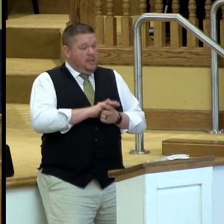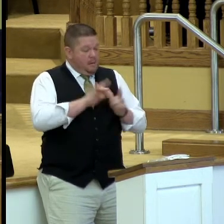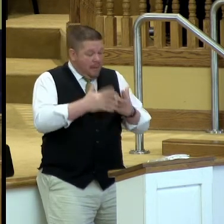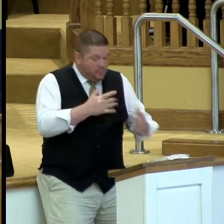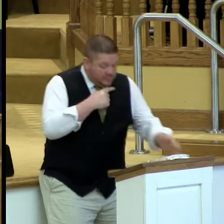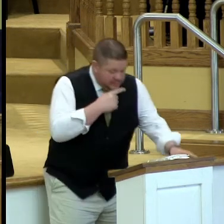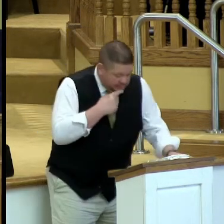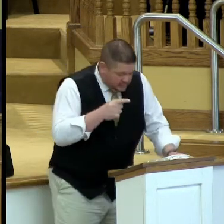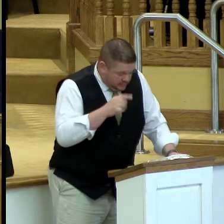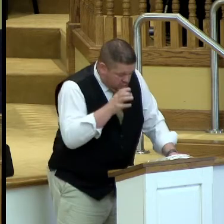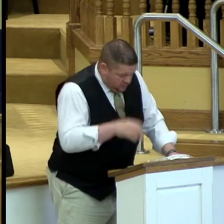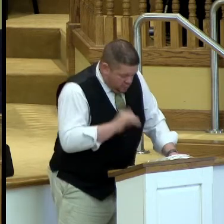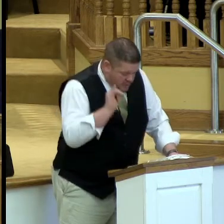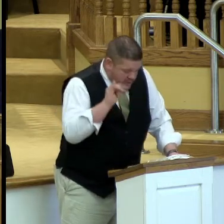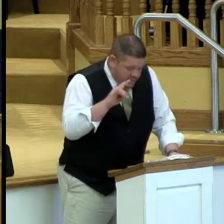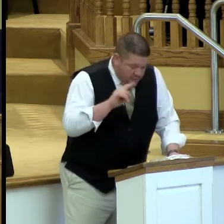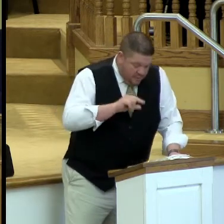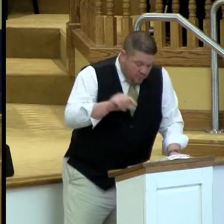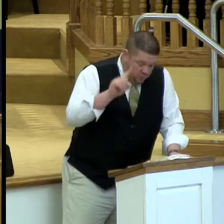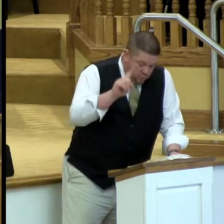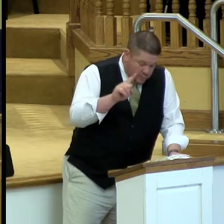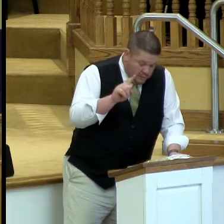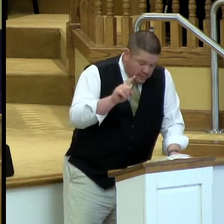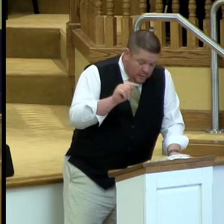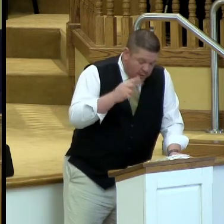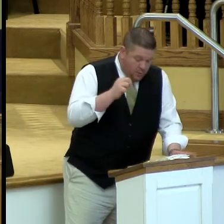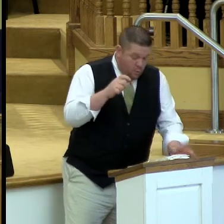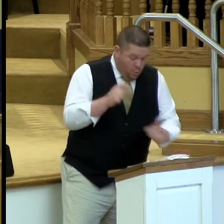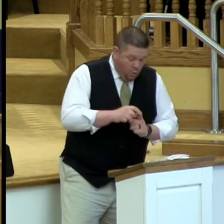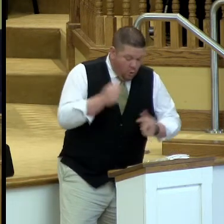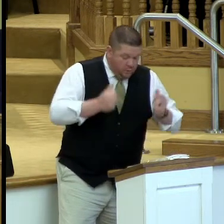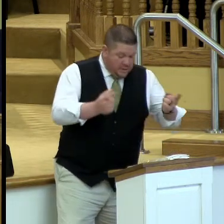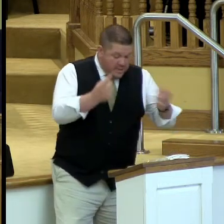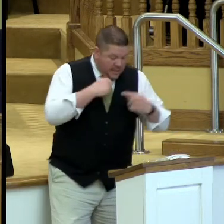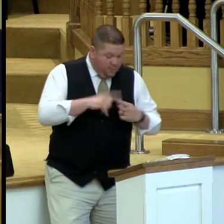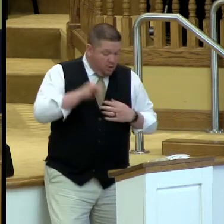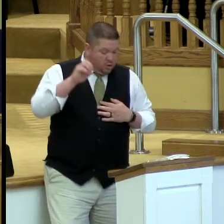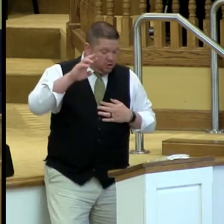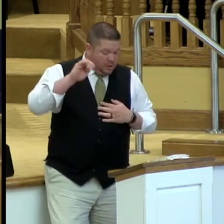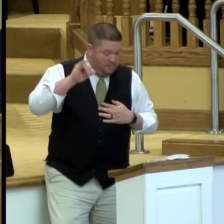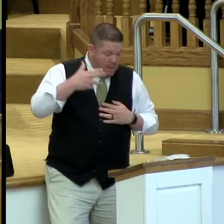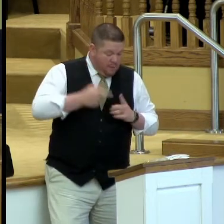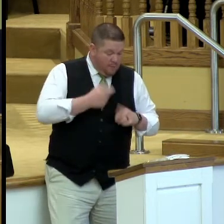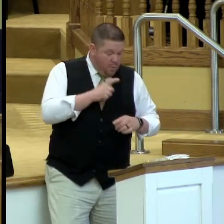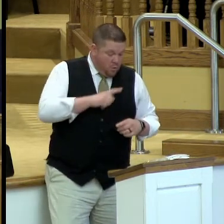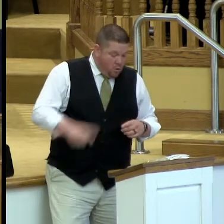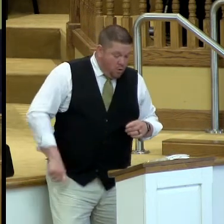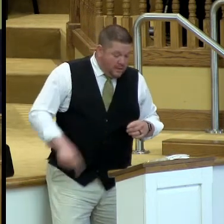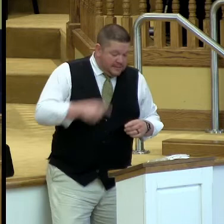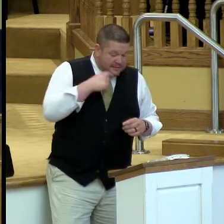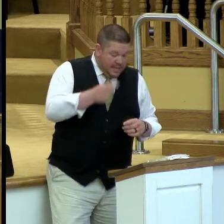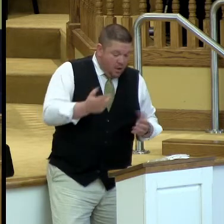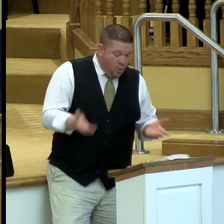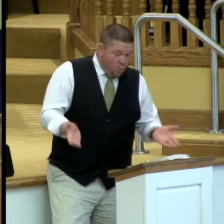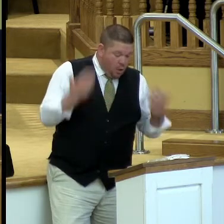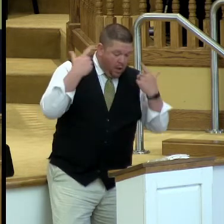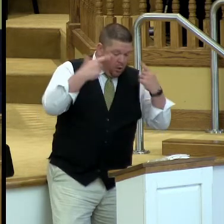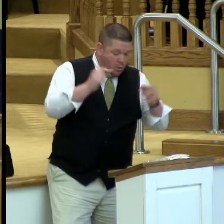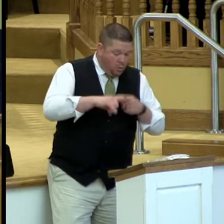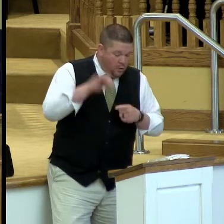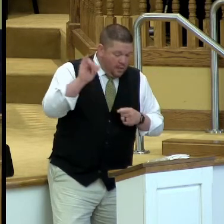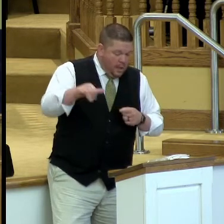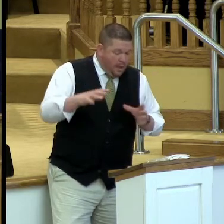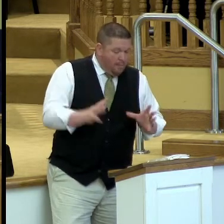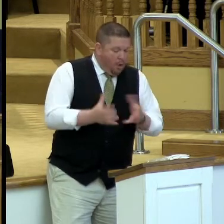The Bible says in chapter 18, starting in verse 1, the word which came to Jeremiah from the Lord saying, arise